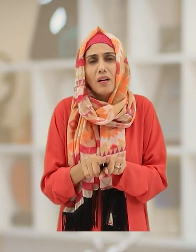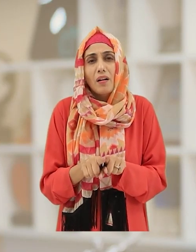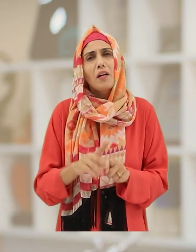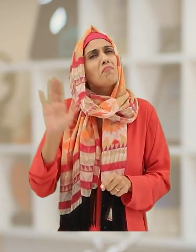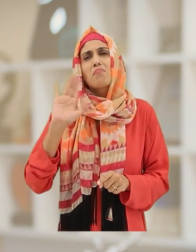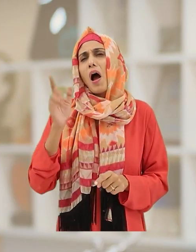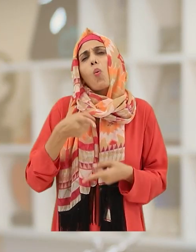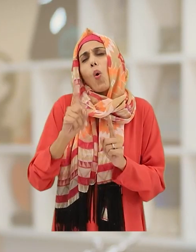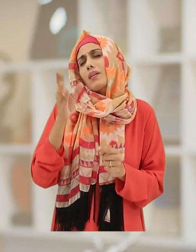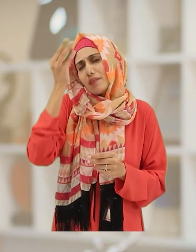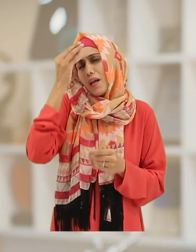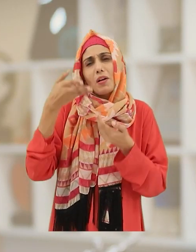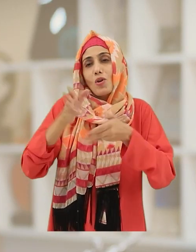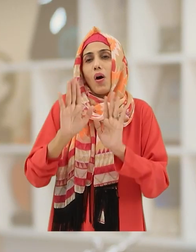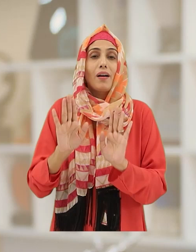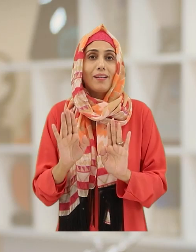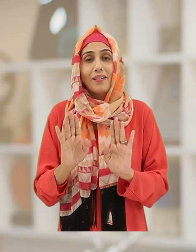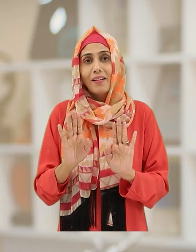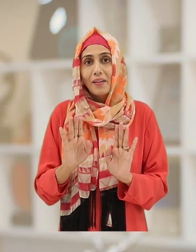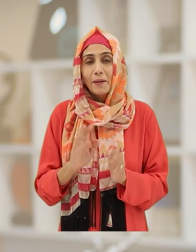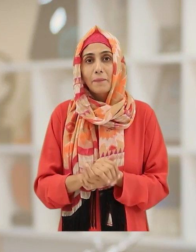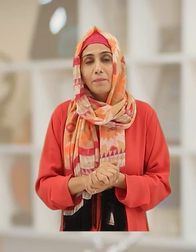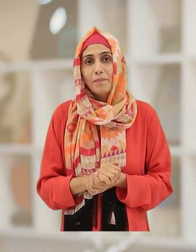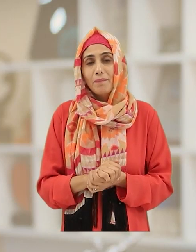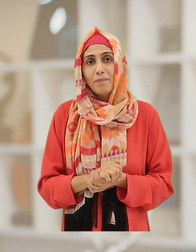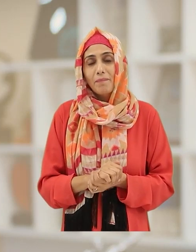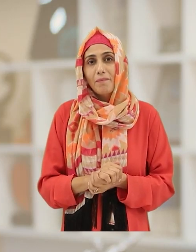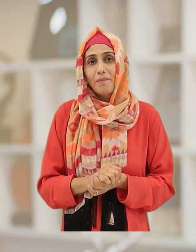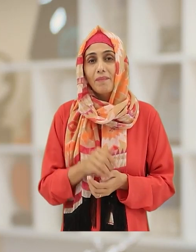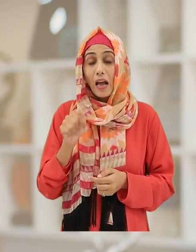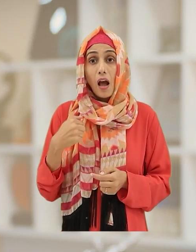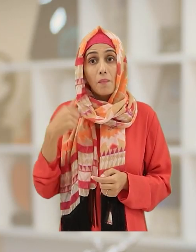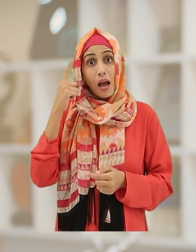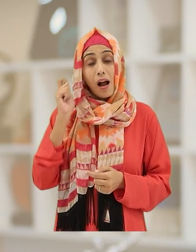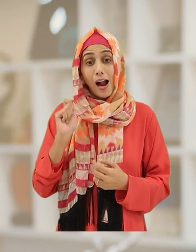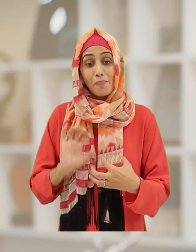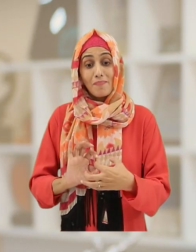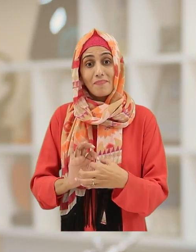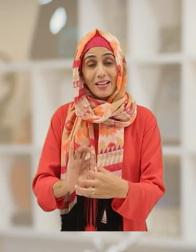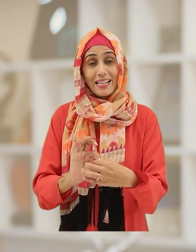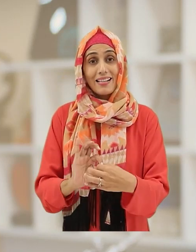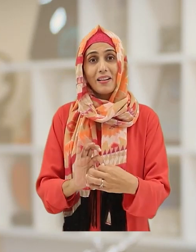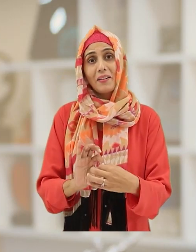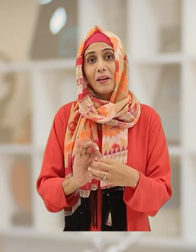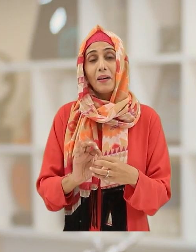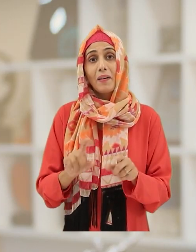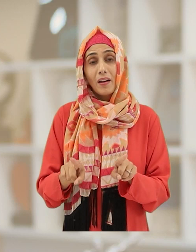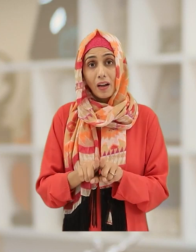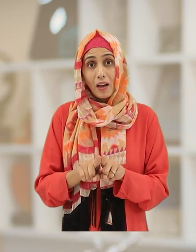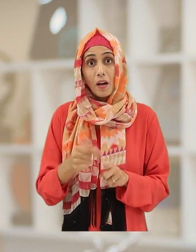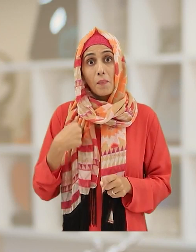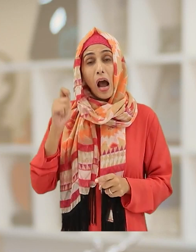Allah Hafiz, now take care of yourself, right? I mean, and we felt that commitment. And